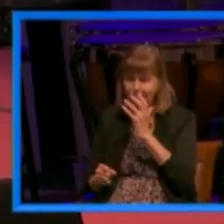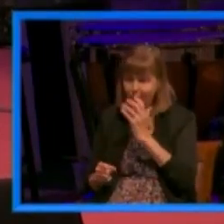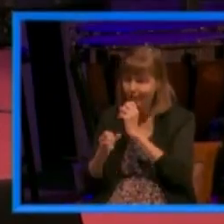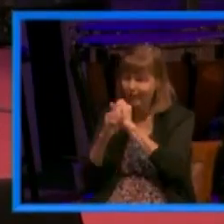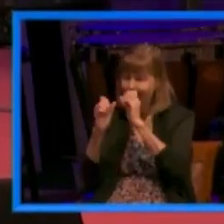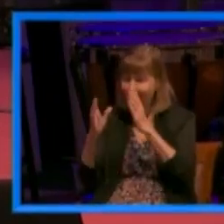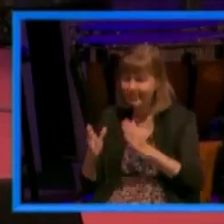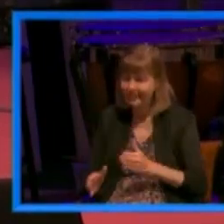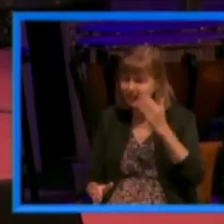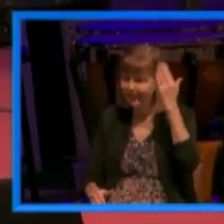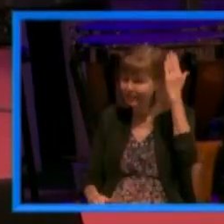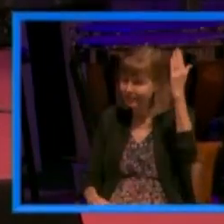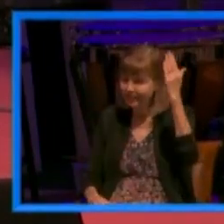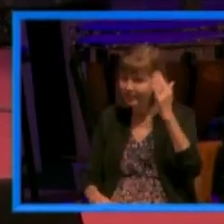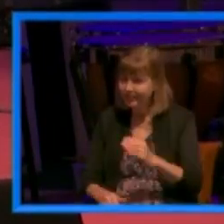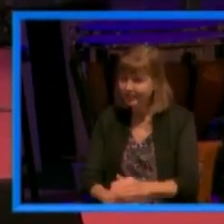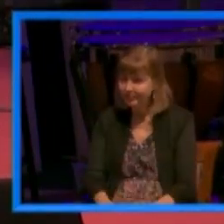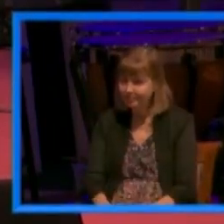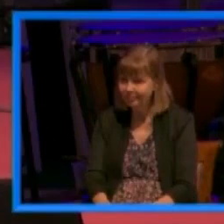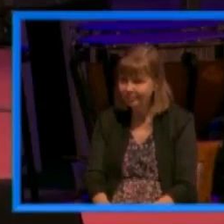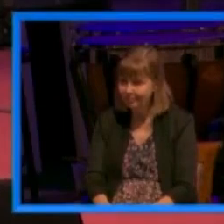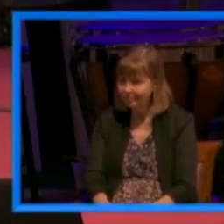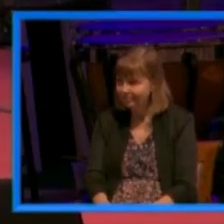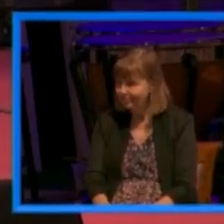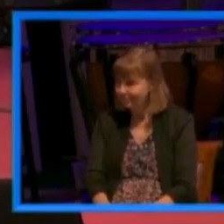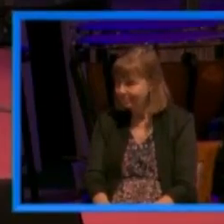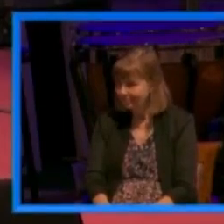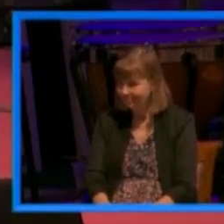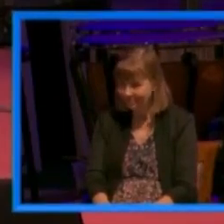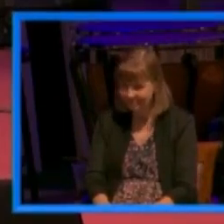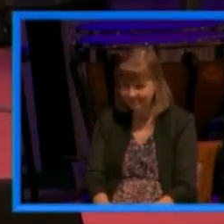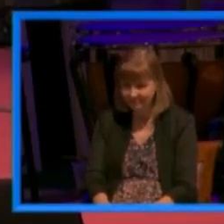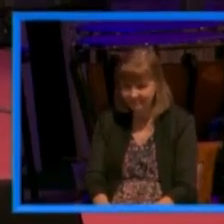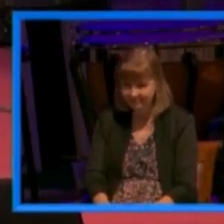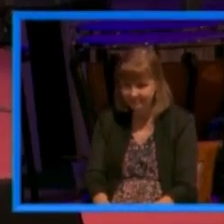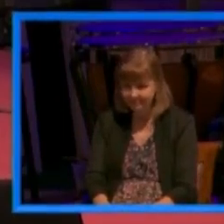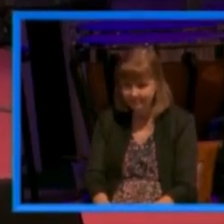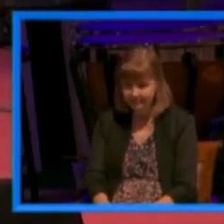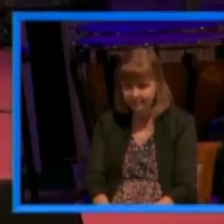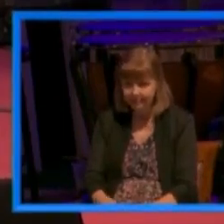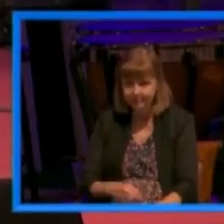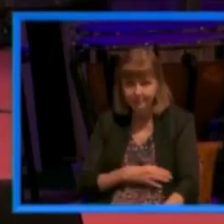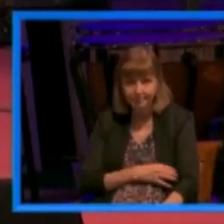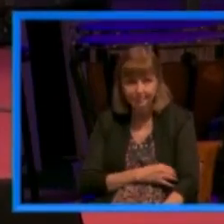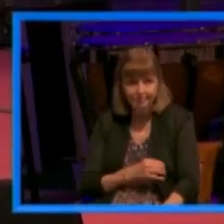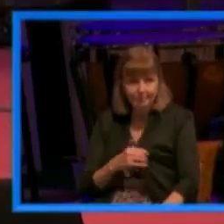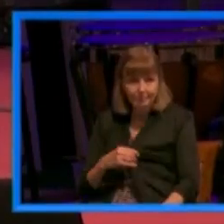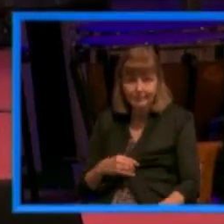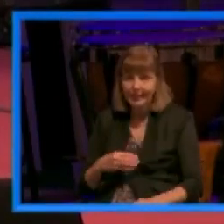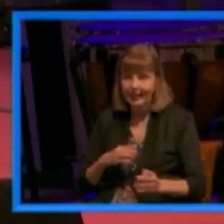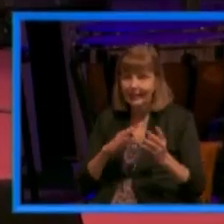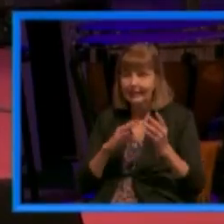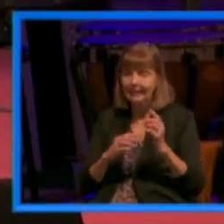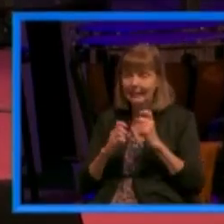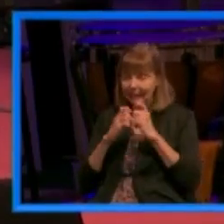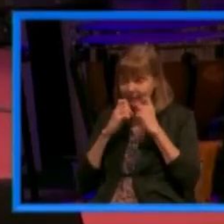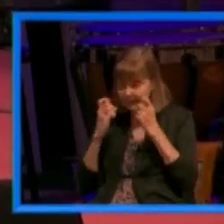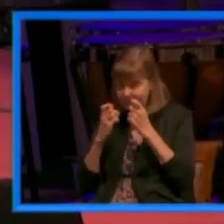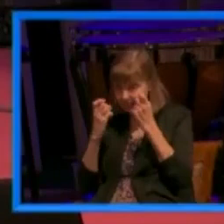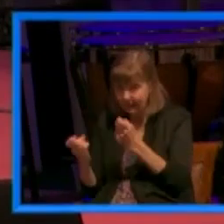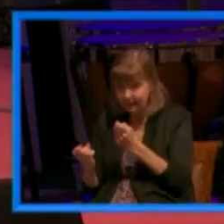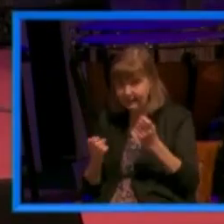Isn't he lovely? You see, brothers and sisters, the cycle of sin in chapter